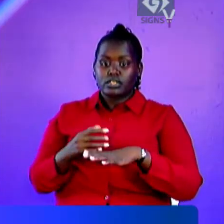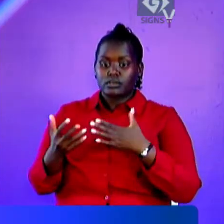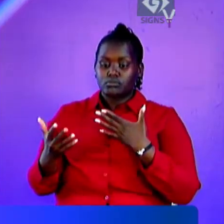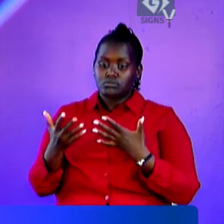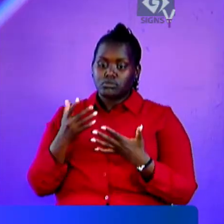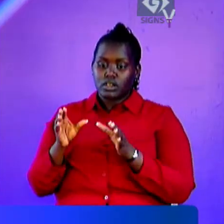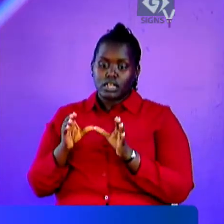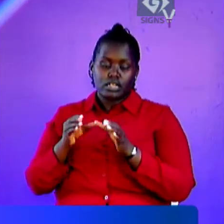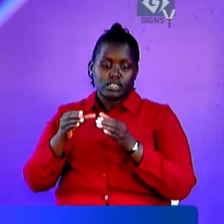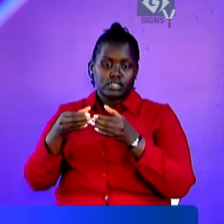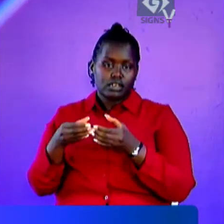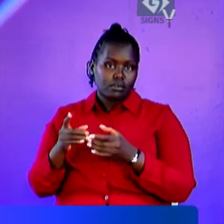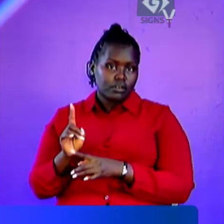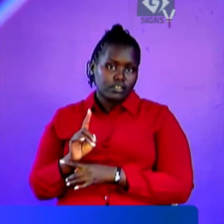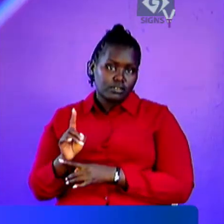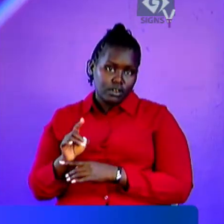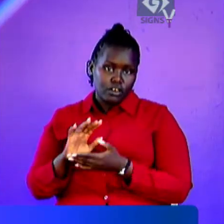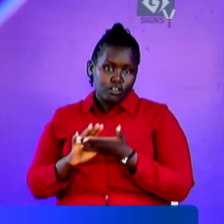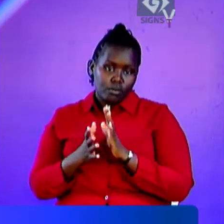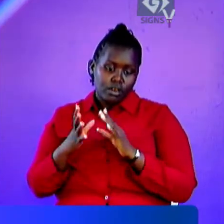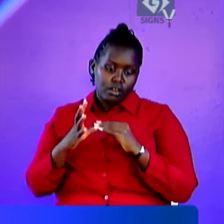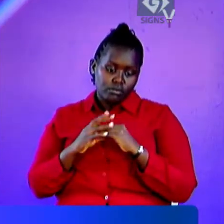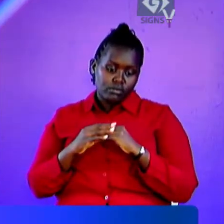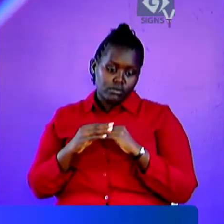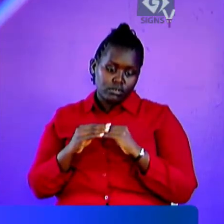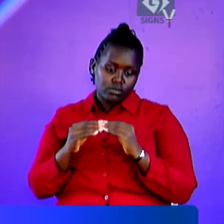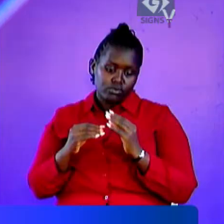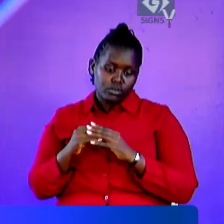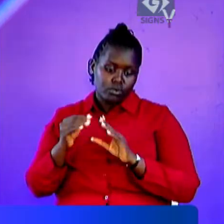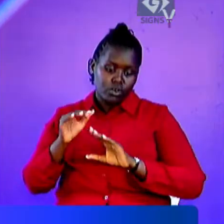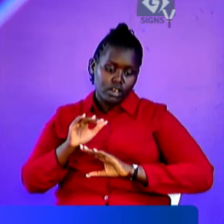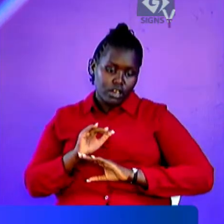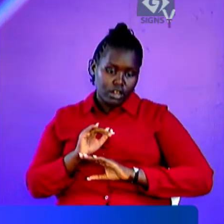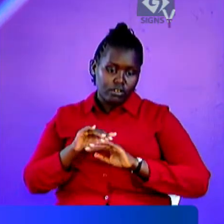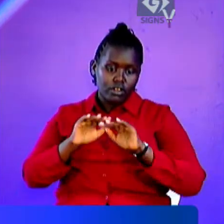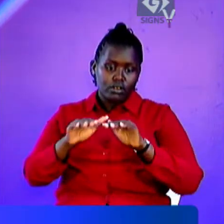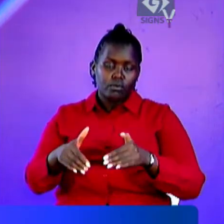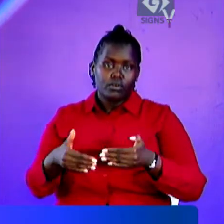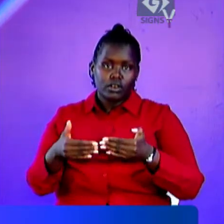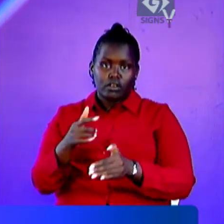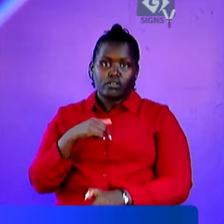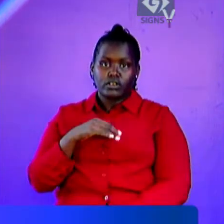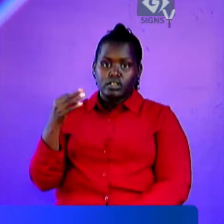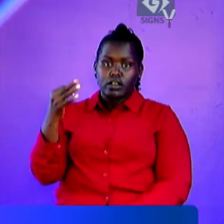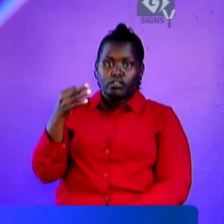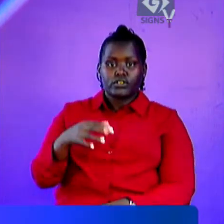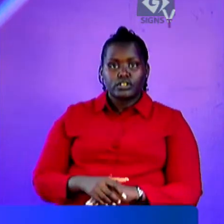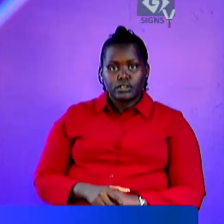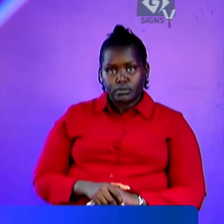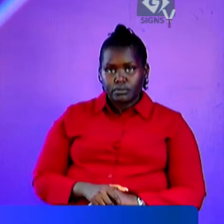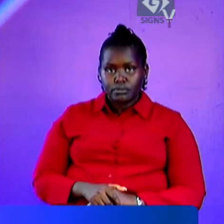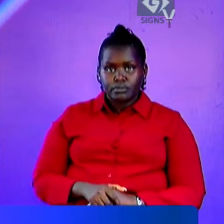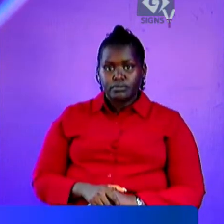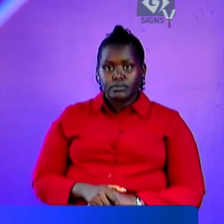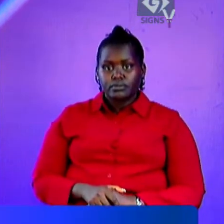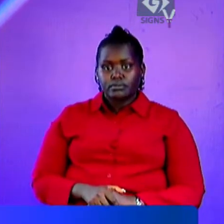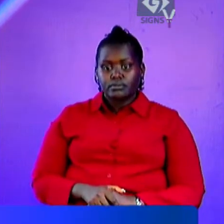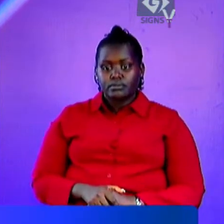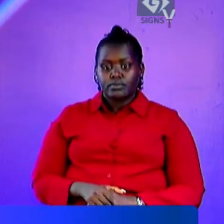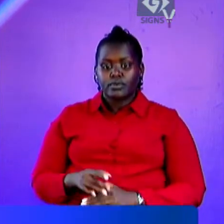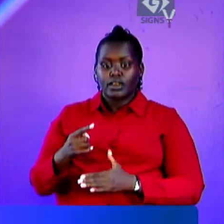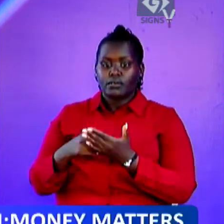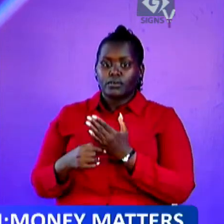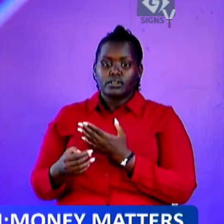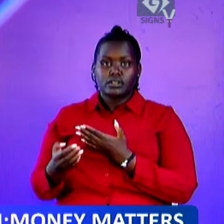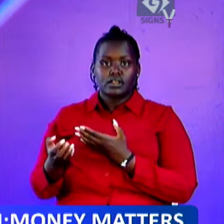companies to be comfortable enough that they will pay us in future. So what the regulator has